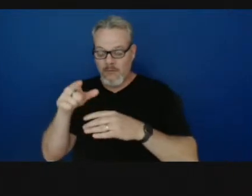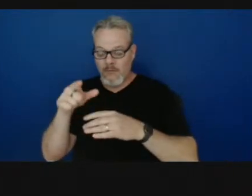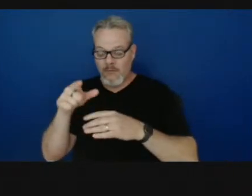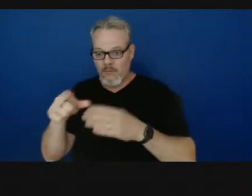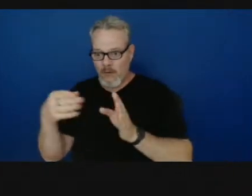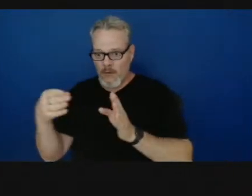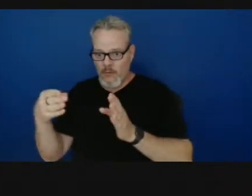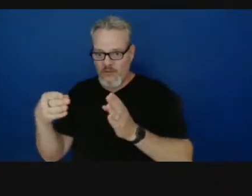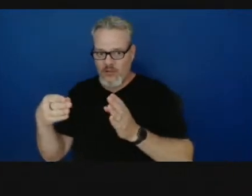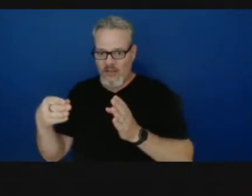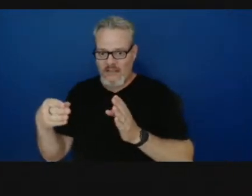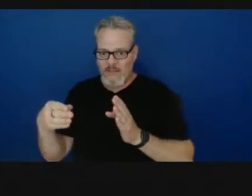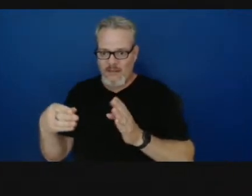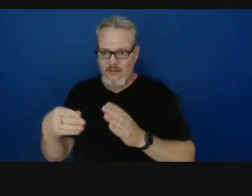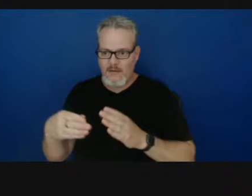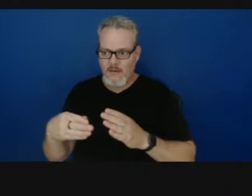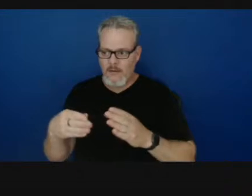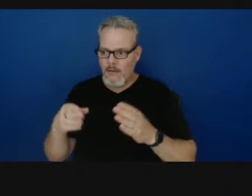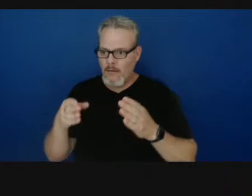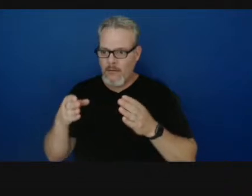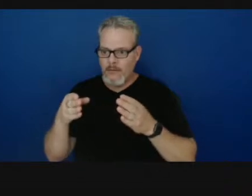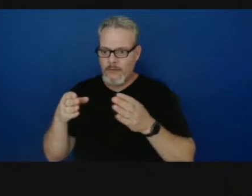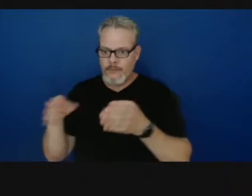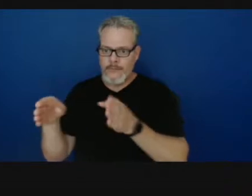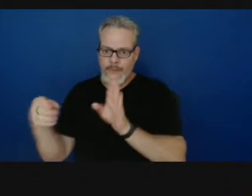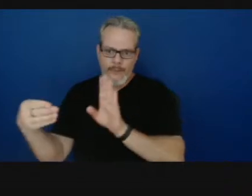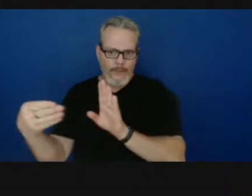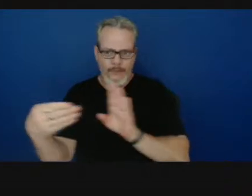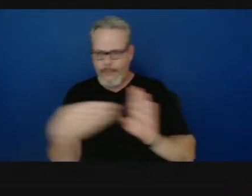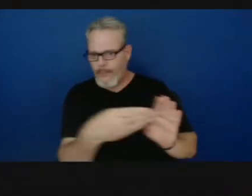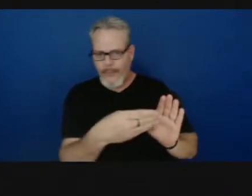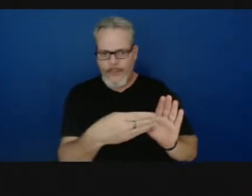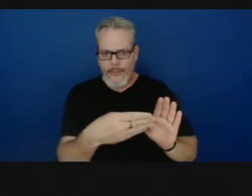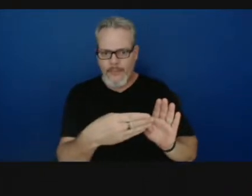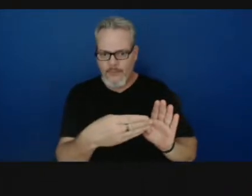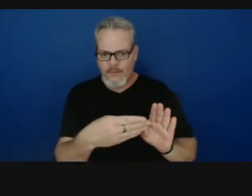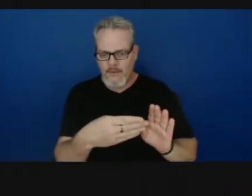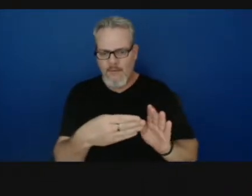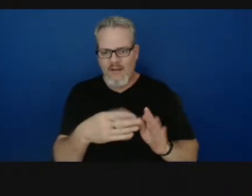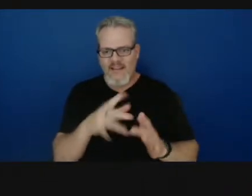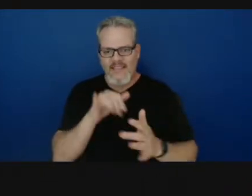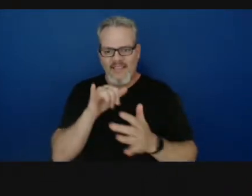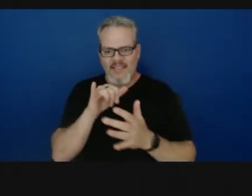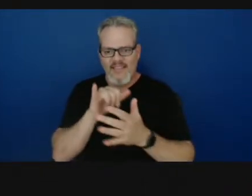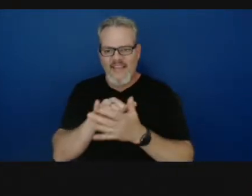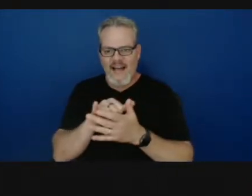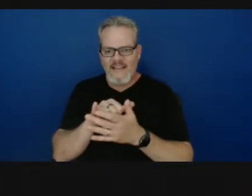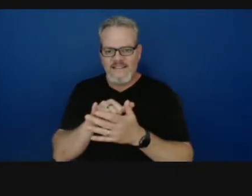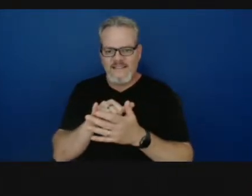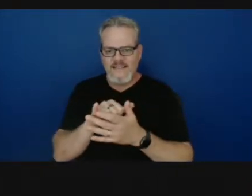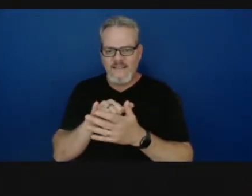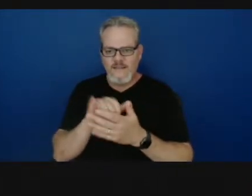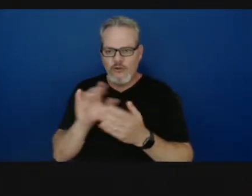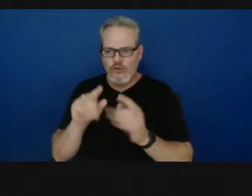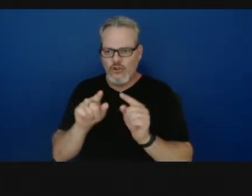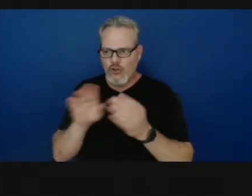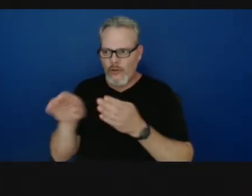around the crater to go towards Kapoho has backed up, is overflowing, and is starting to look like it's going to divert